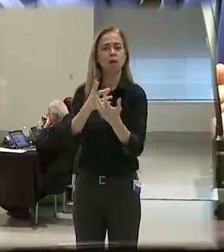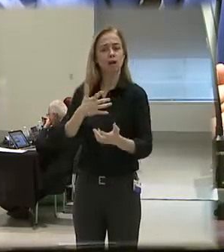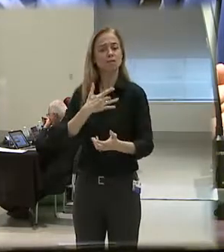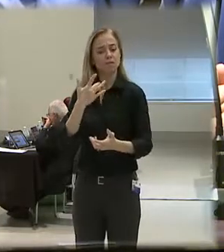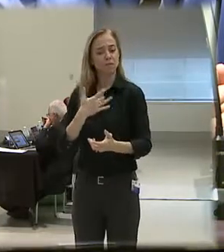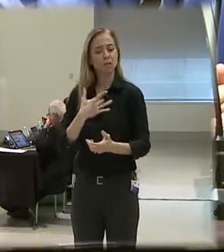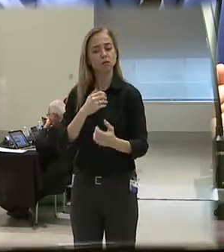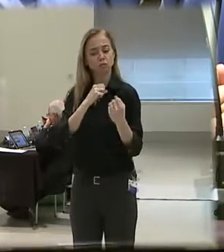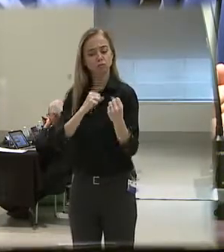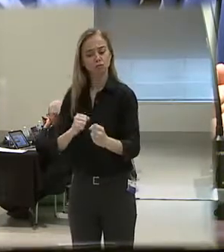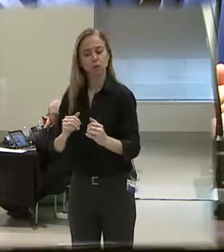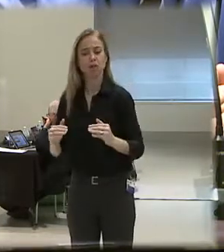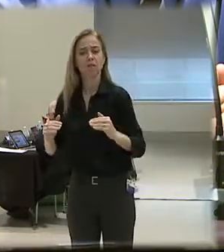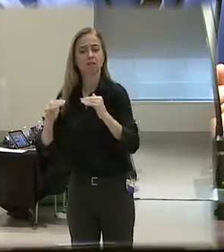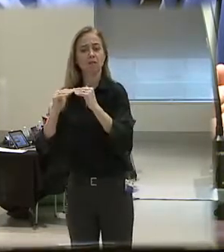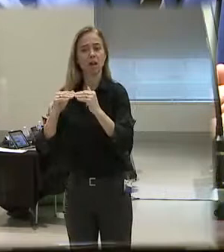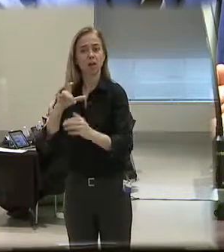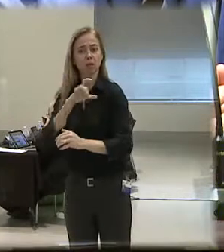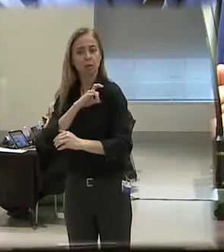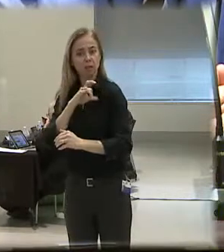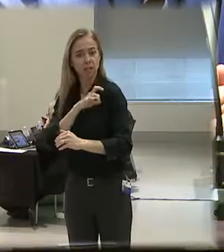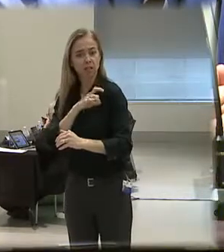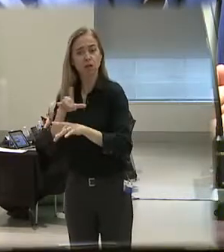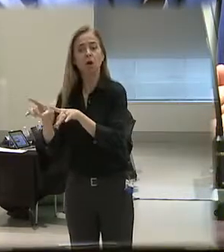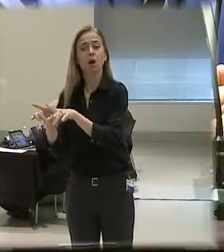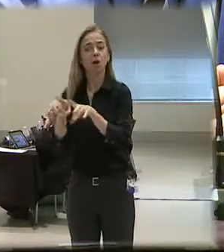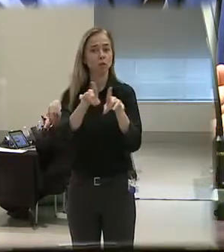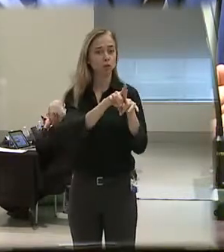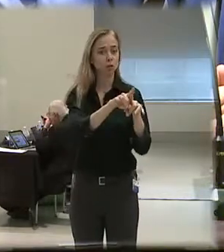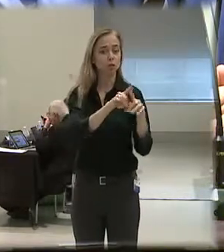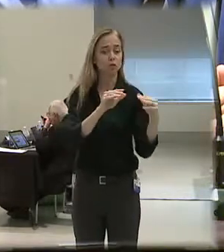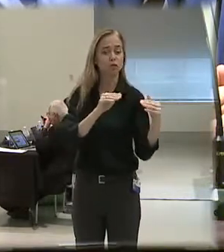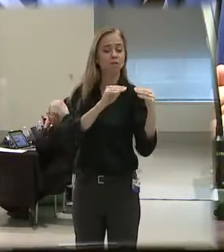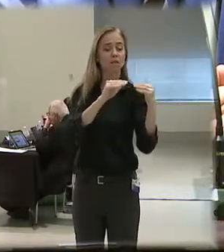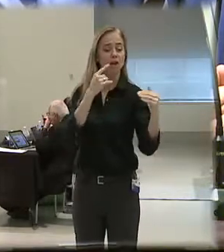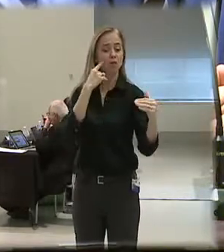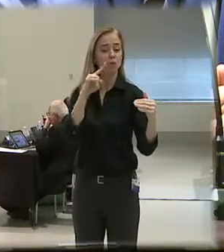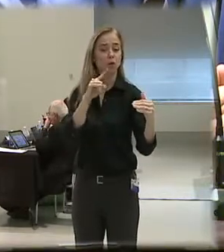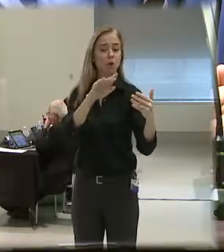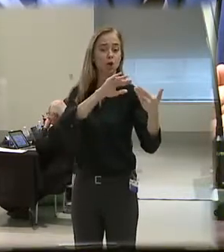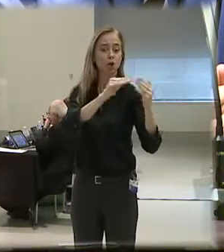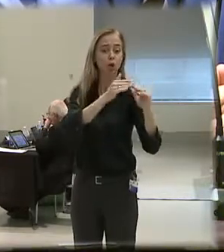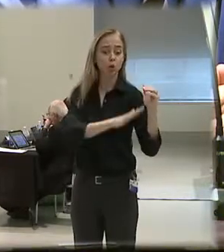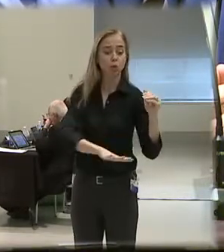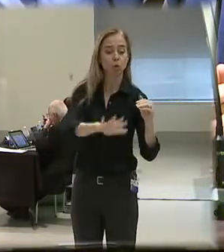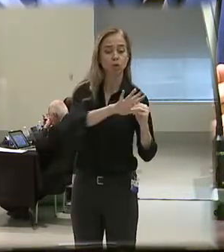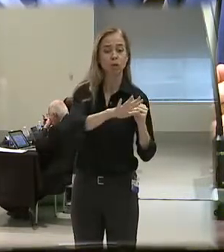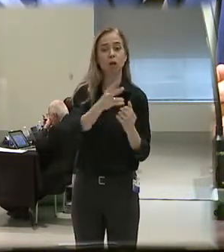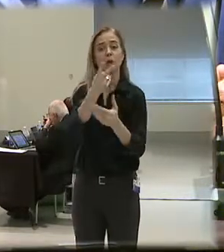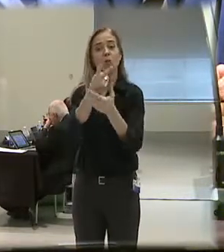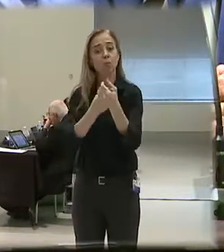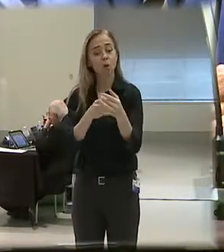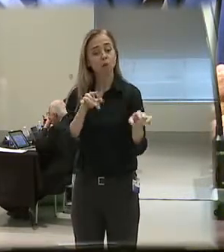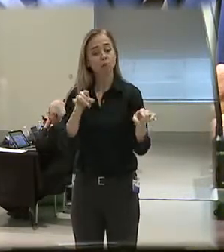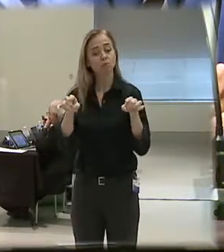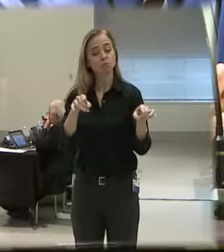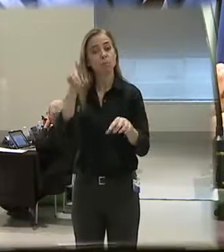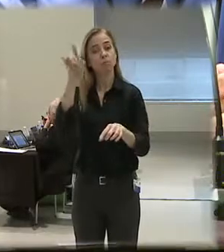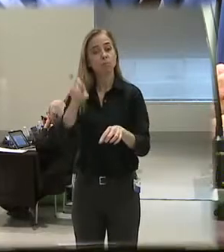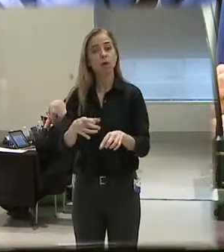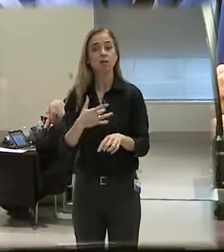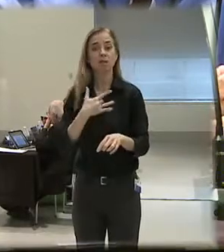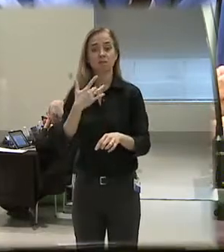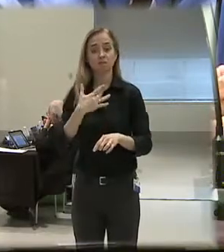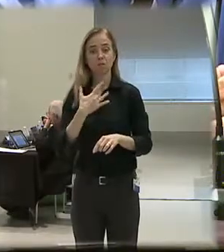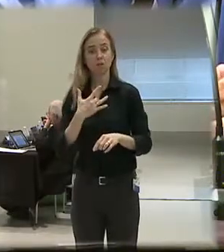police and it's very fair for community, because both entities have to feel a sense of fairness and